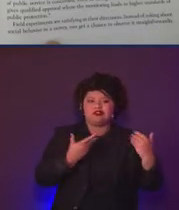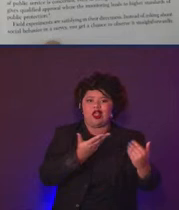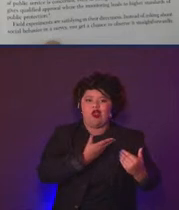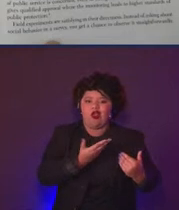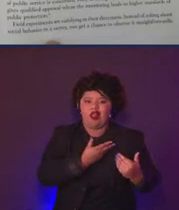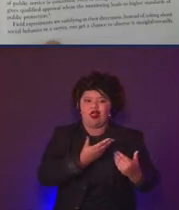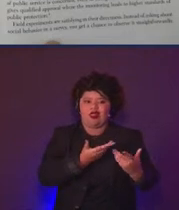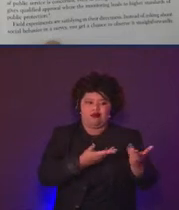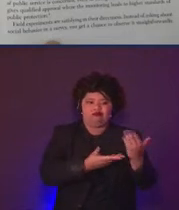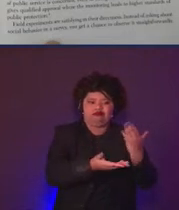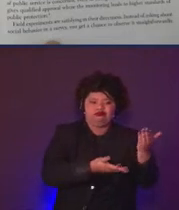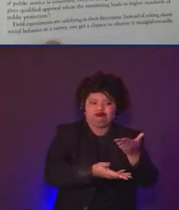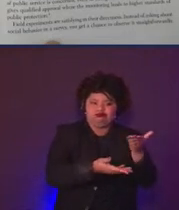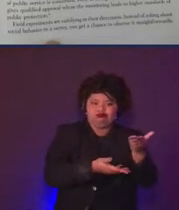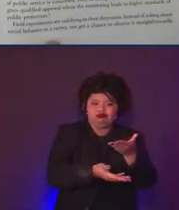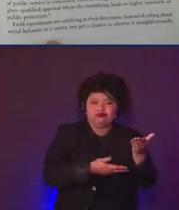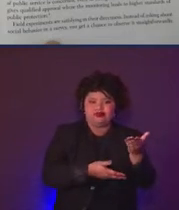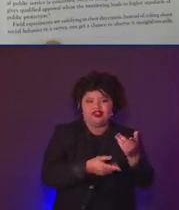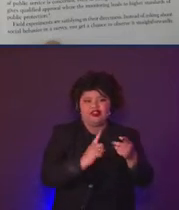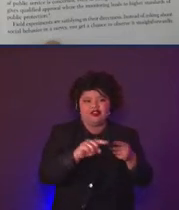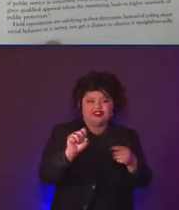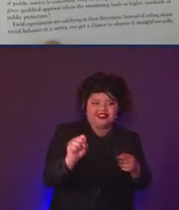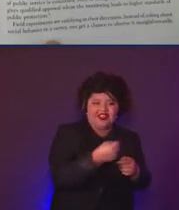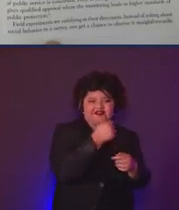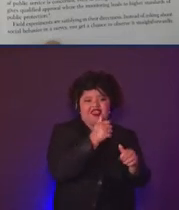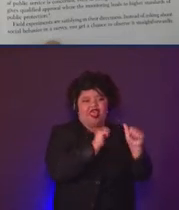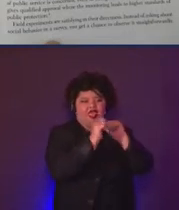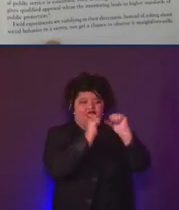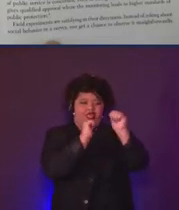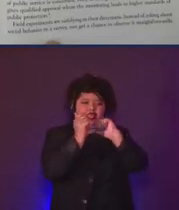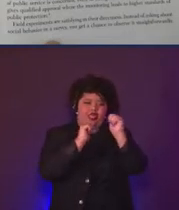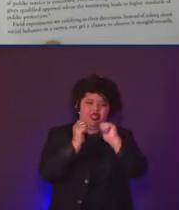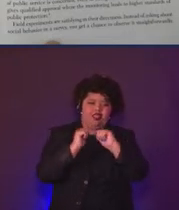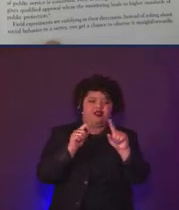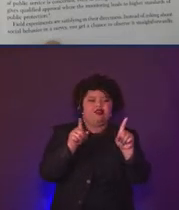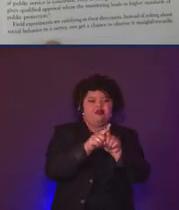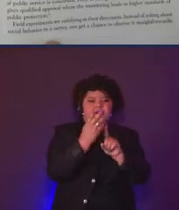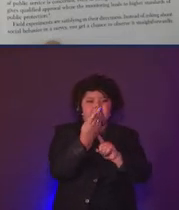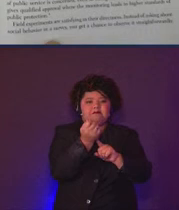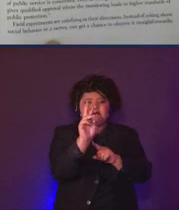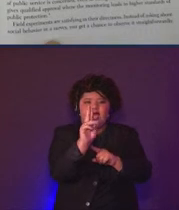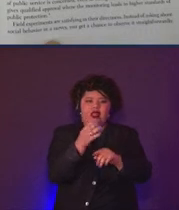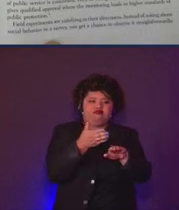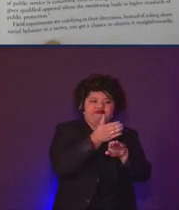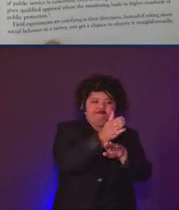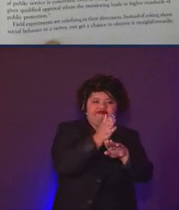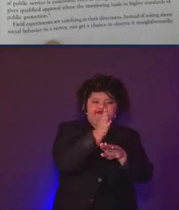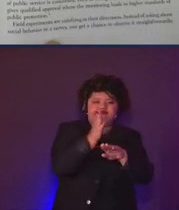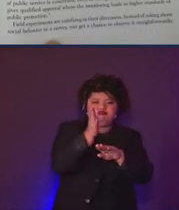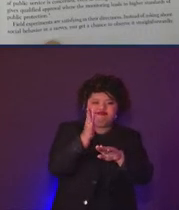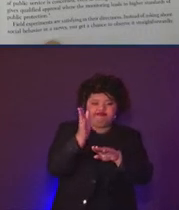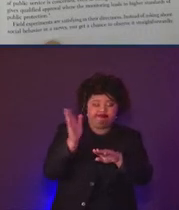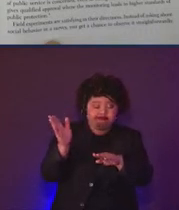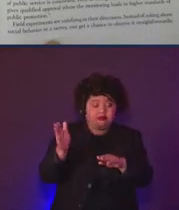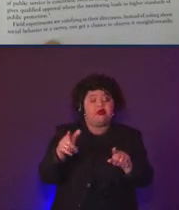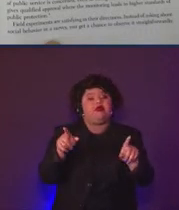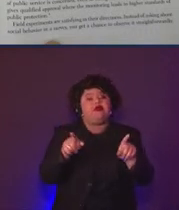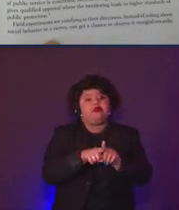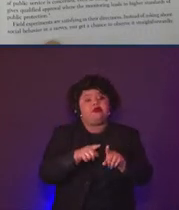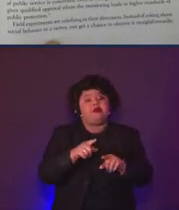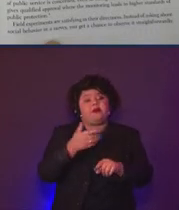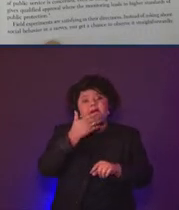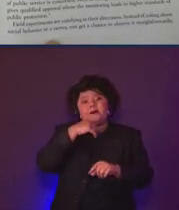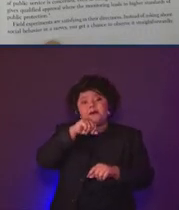stores and going to frat parties and hanging out at all the local bars in Chapel Hill until my dad found my fake